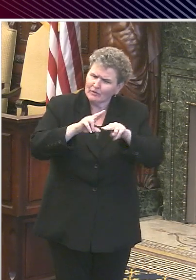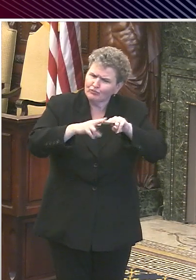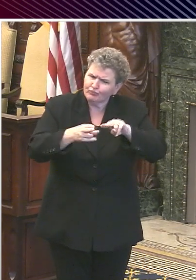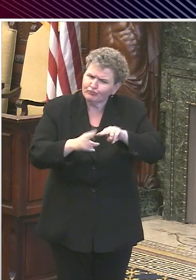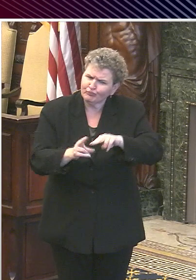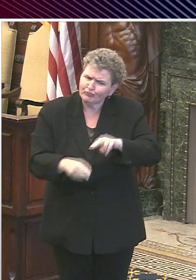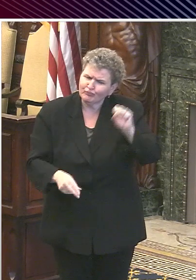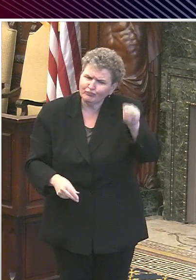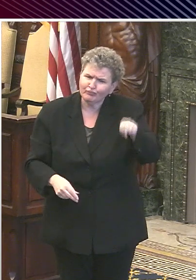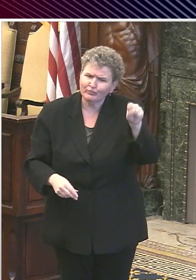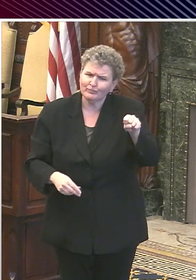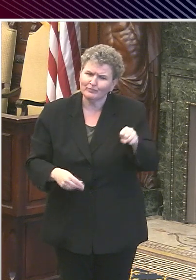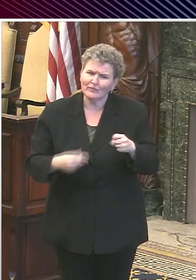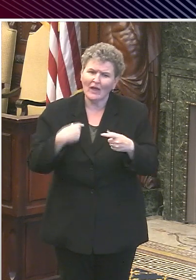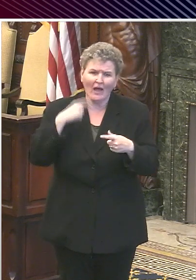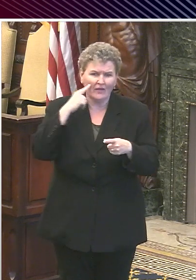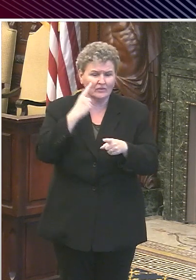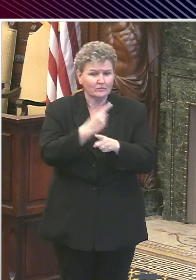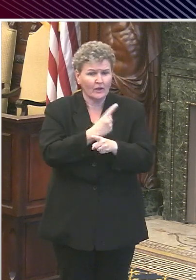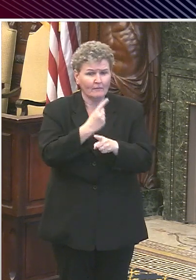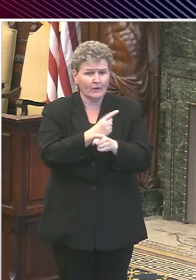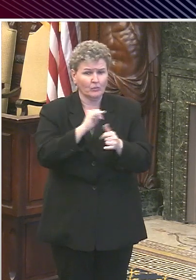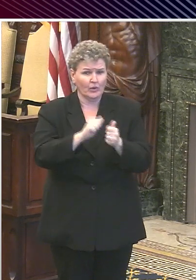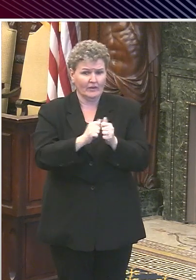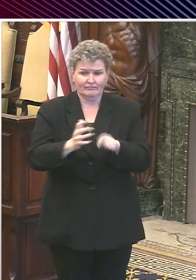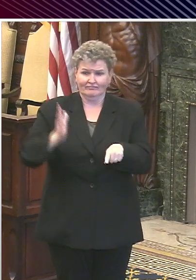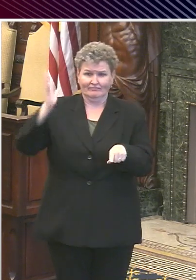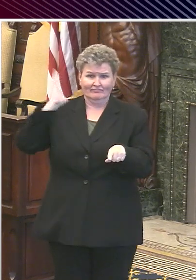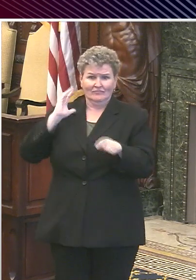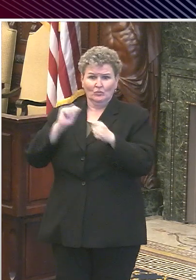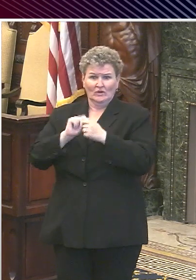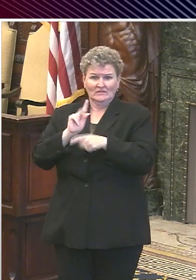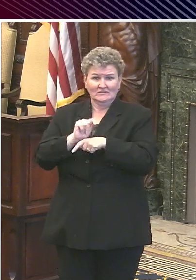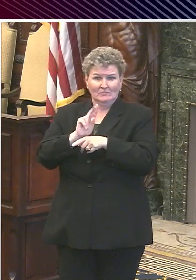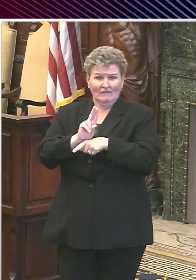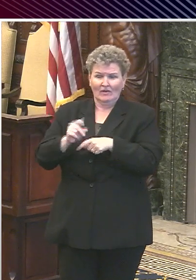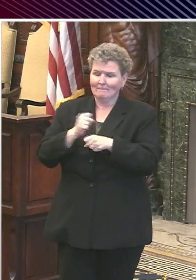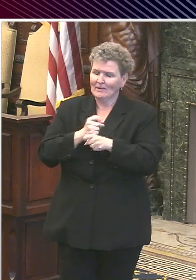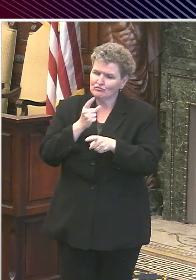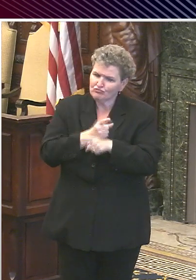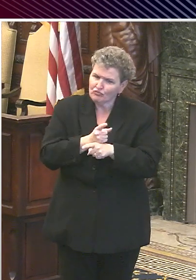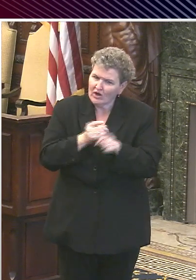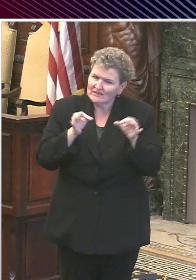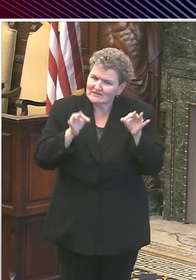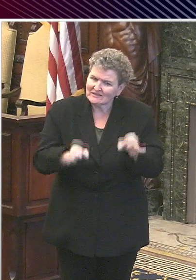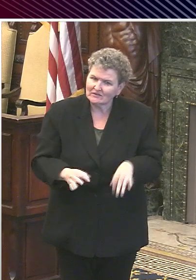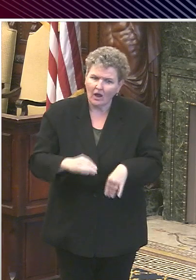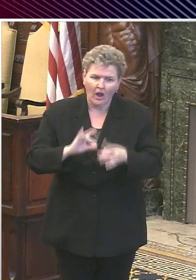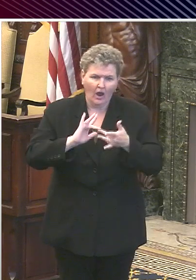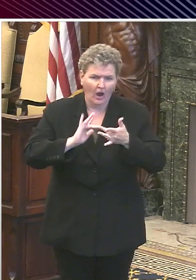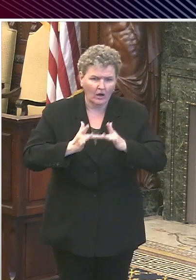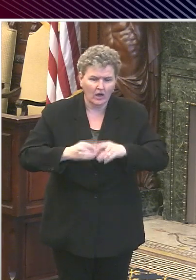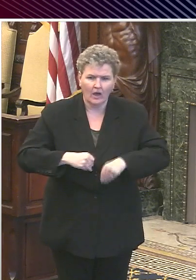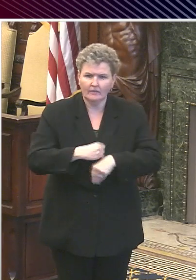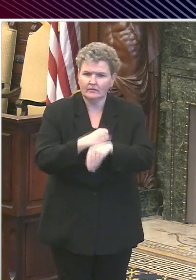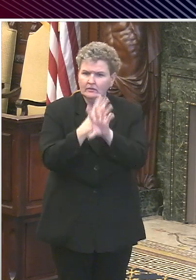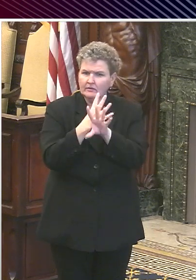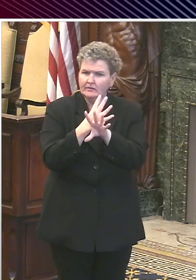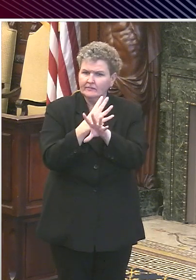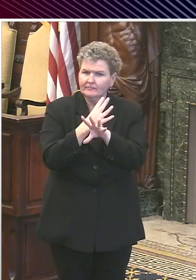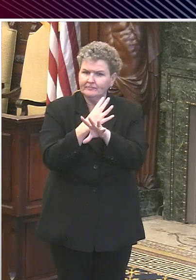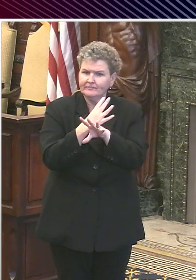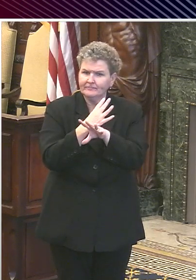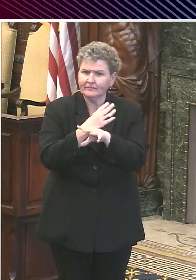was the appropriate thing to do at the time. I think that Temple made the appropriate decision to go to all online in the wake of this. And we are in close communication with the